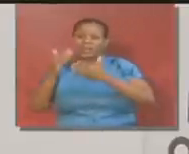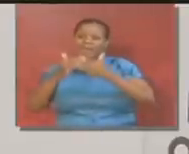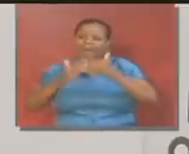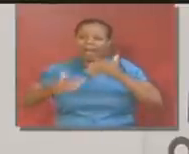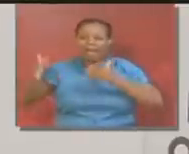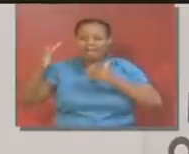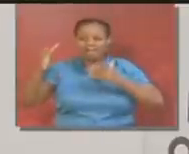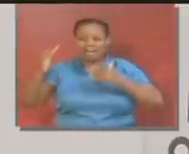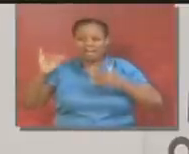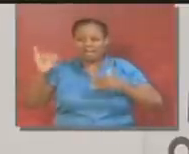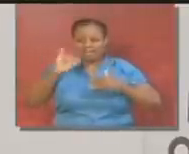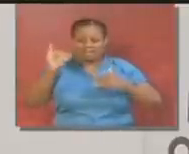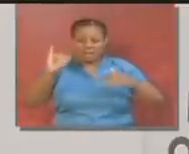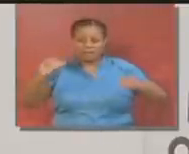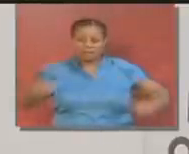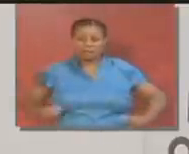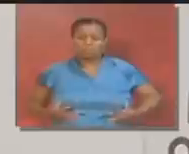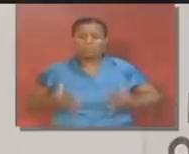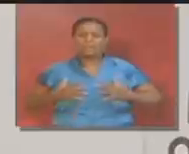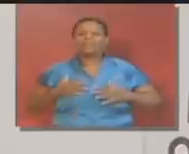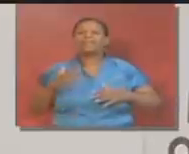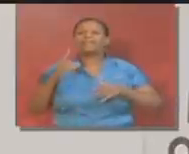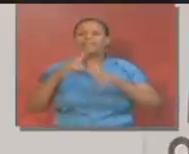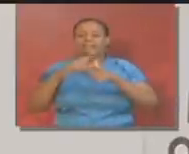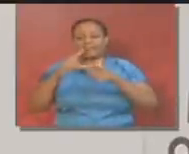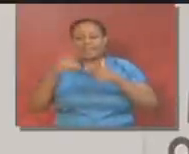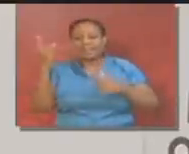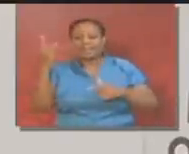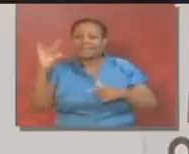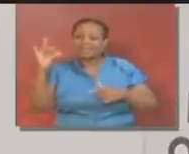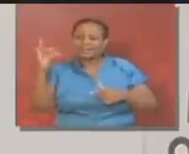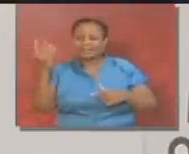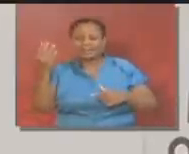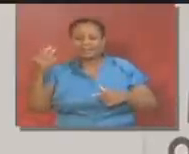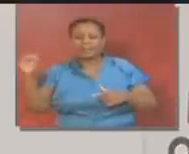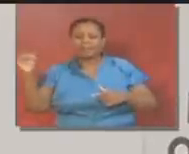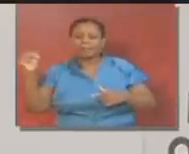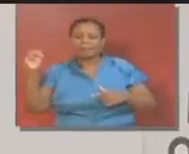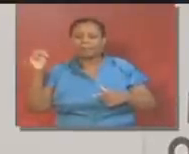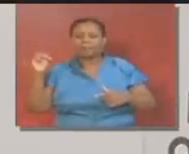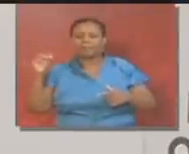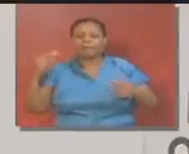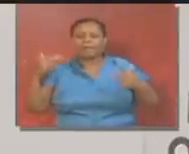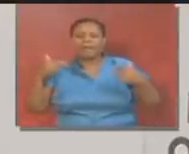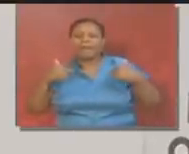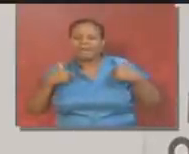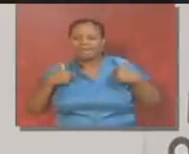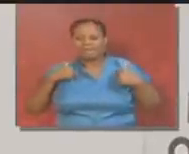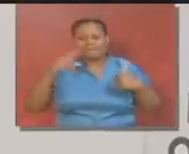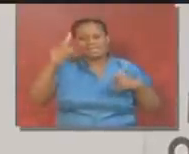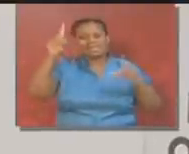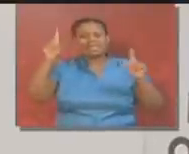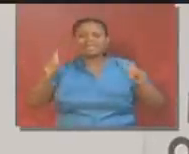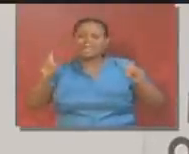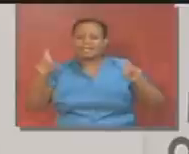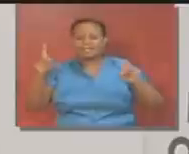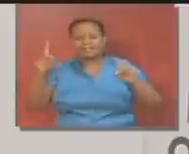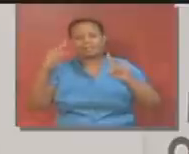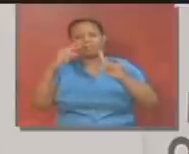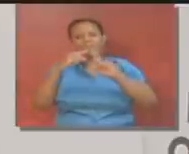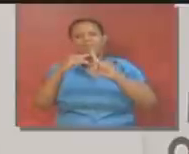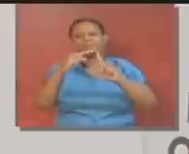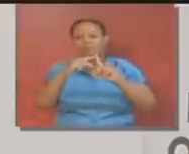about approximately 18 of those had the antibody test being positive. And thus in terms of